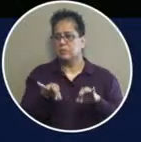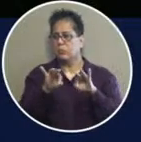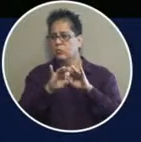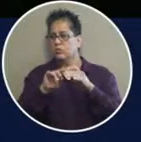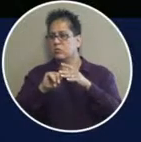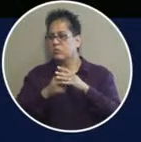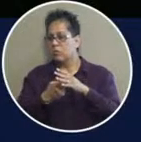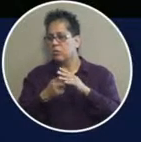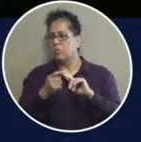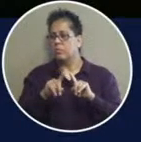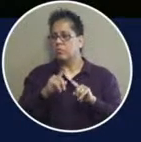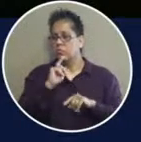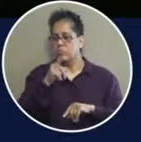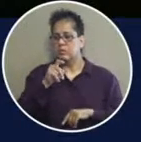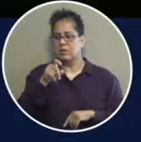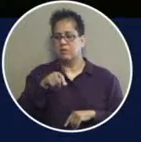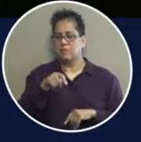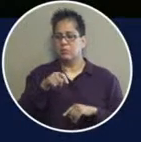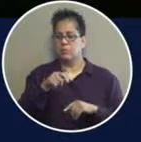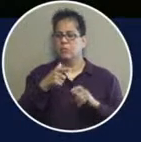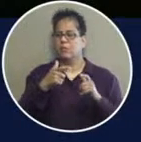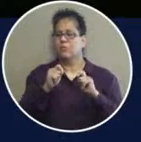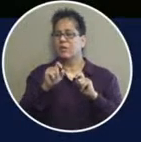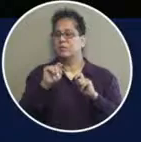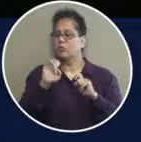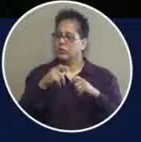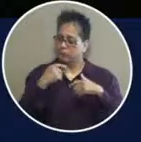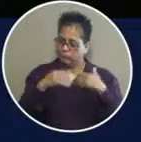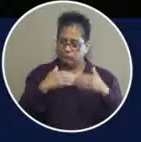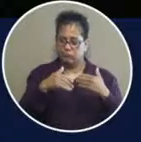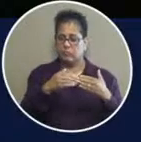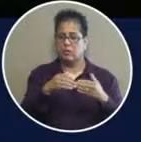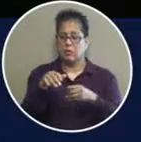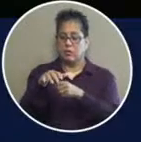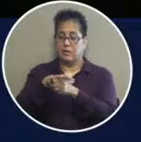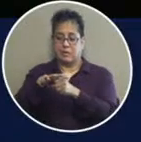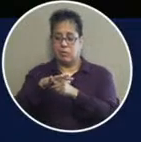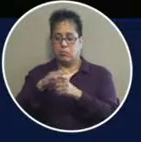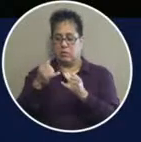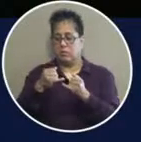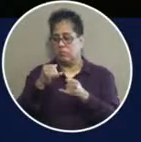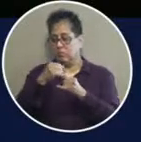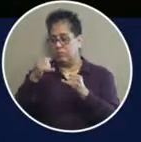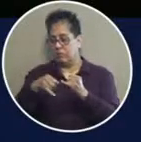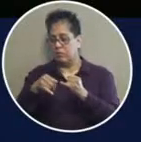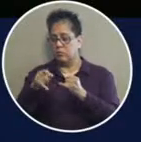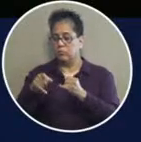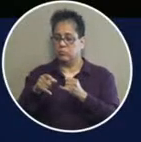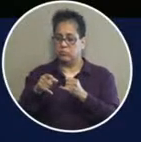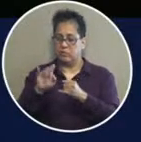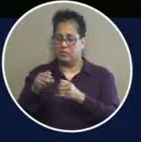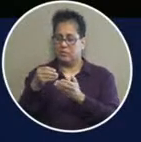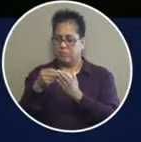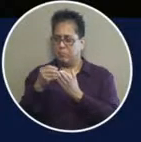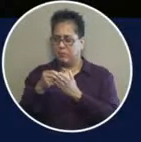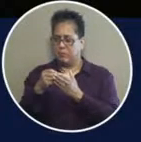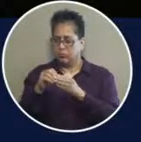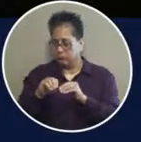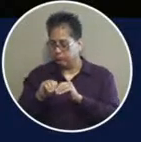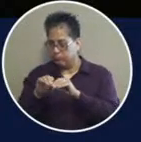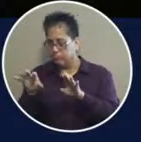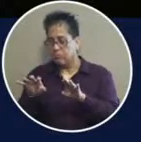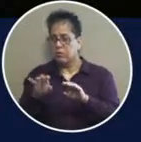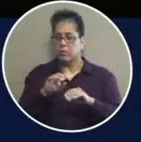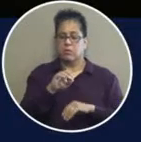but we really have to fast track things. The county is also in final stages of discerning their fund allocations. From our